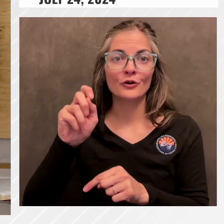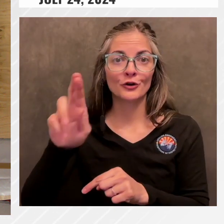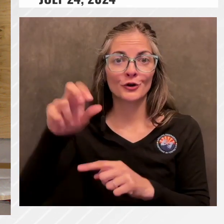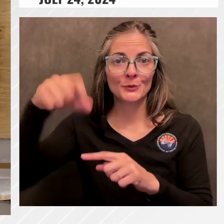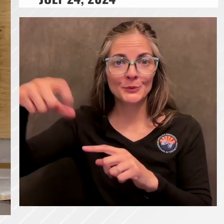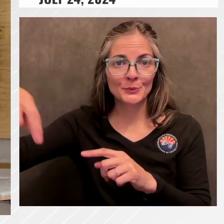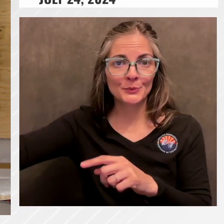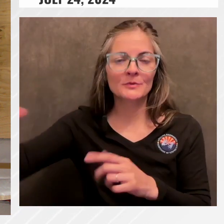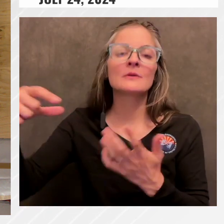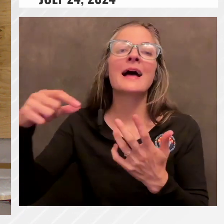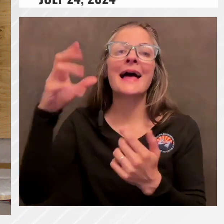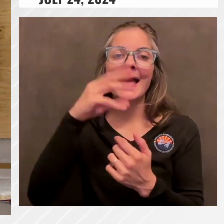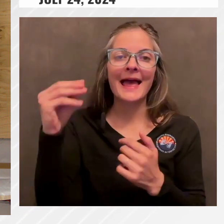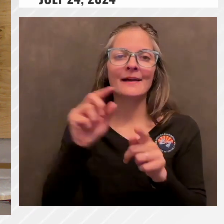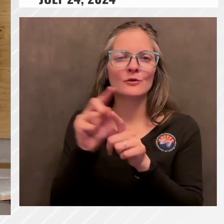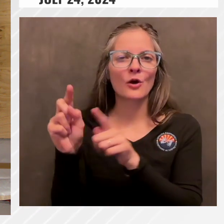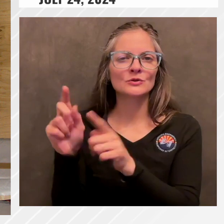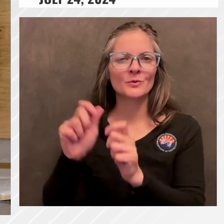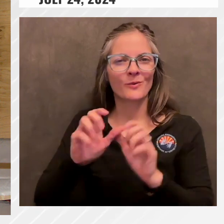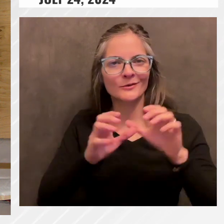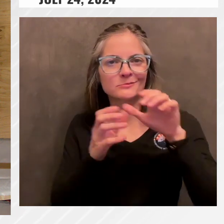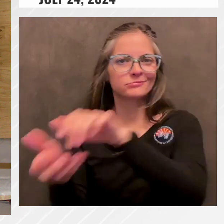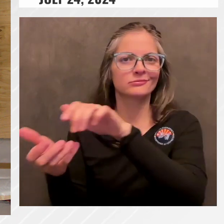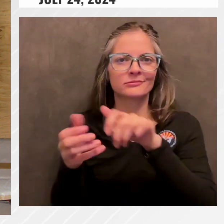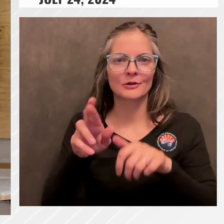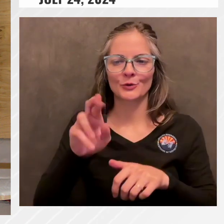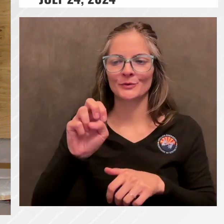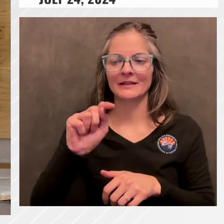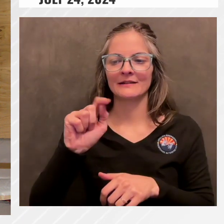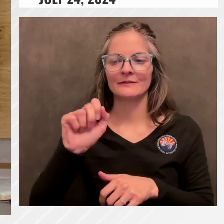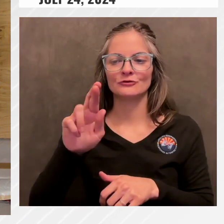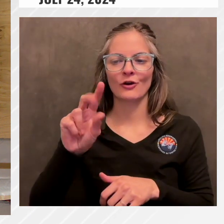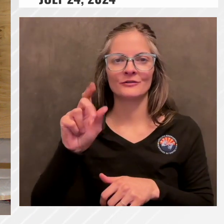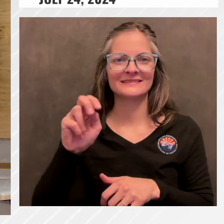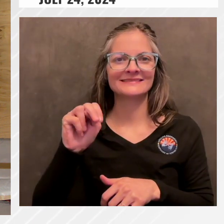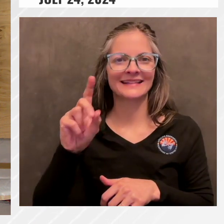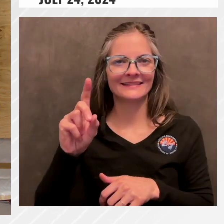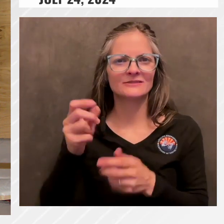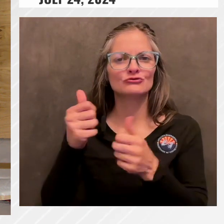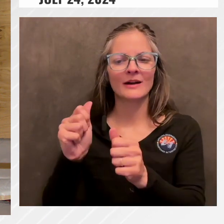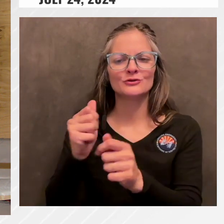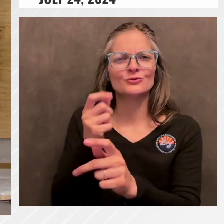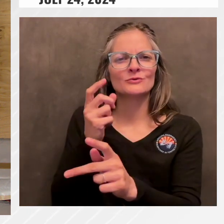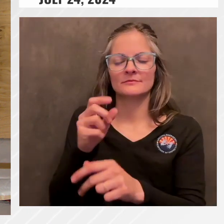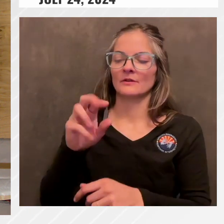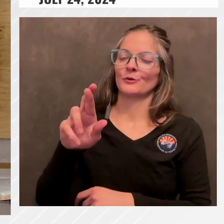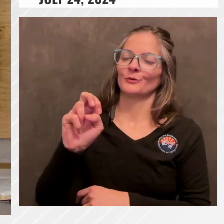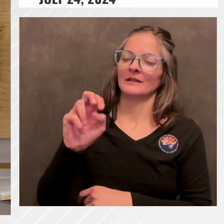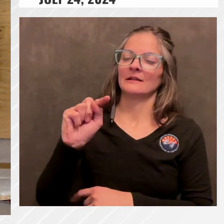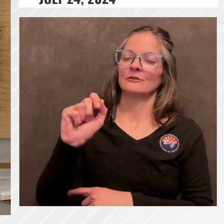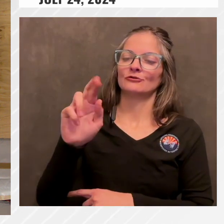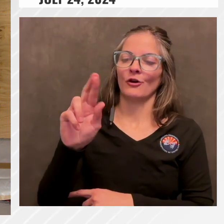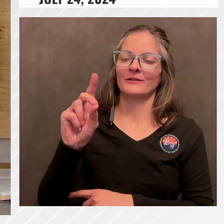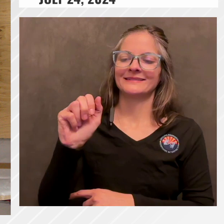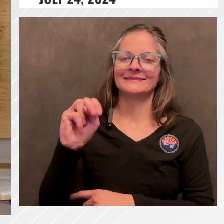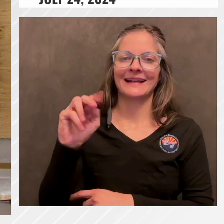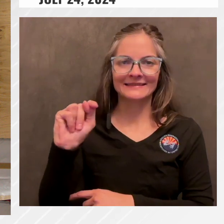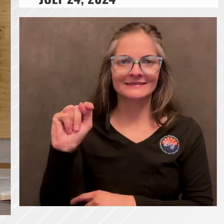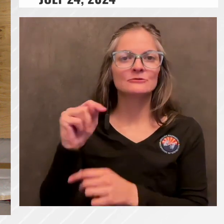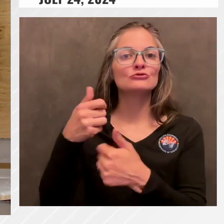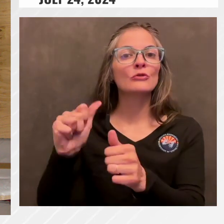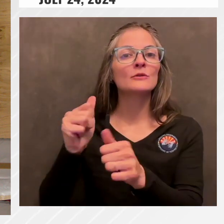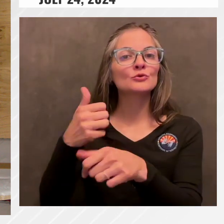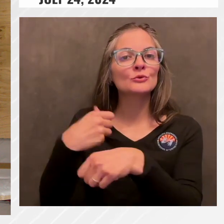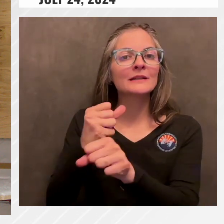there to help keep that spot fire in check. So again, another challenging day possibly in the afternoon with the weather. It does look